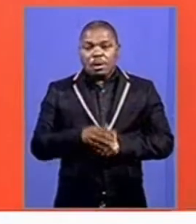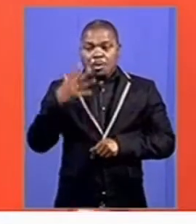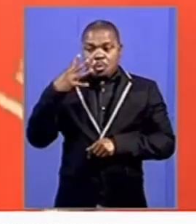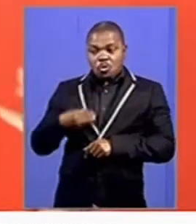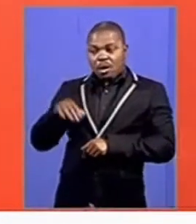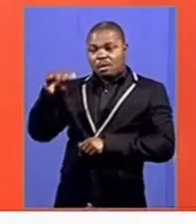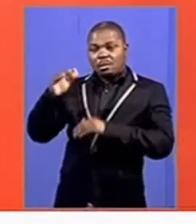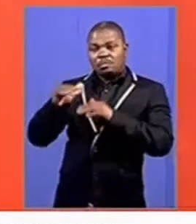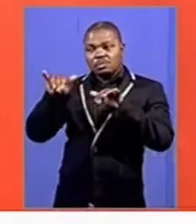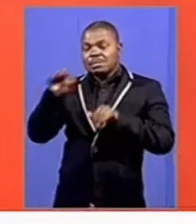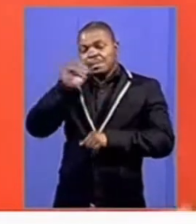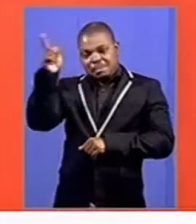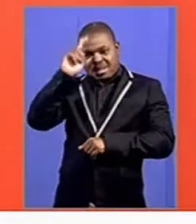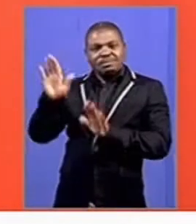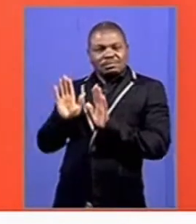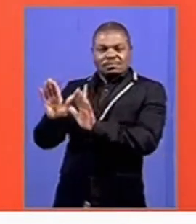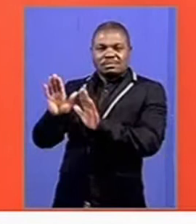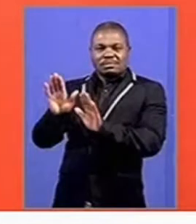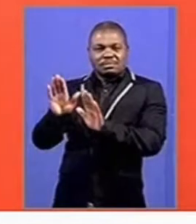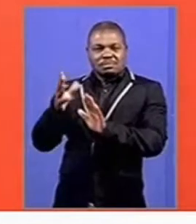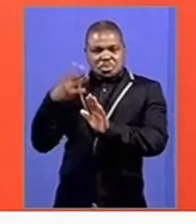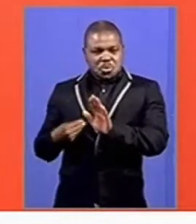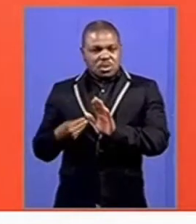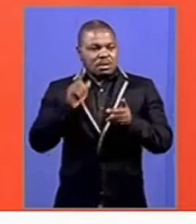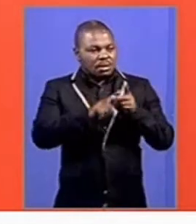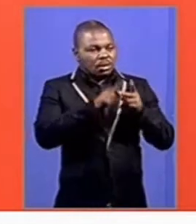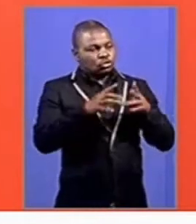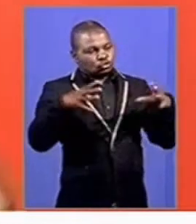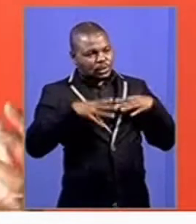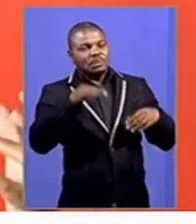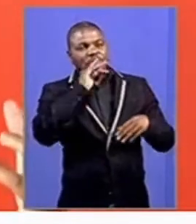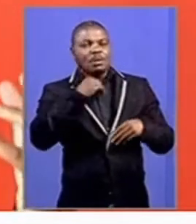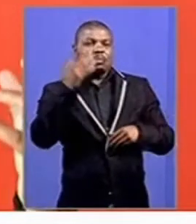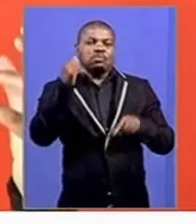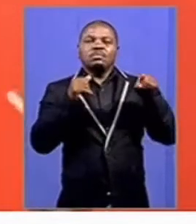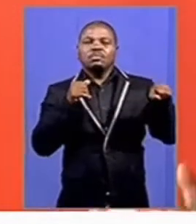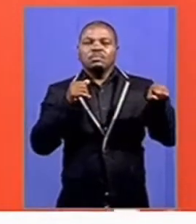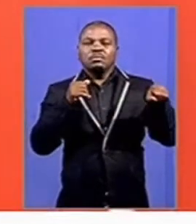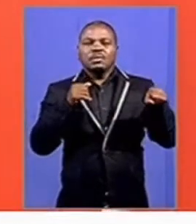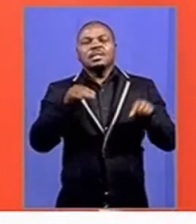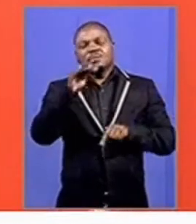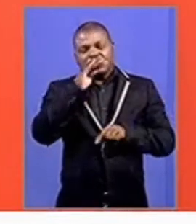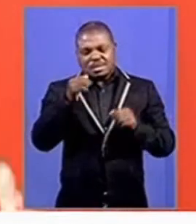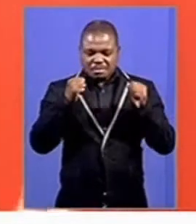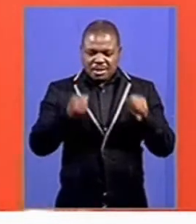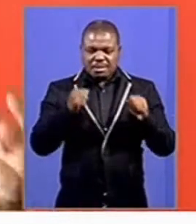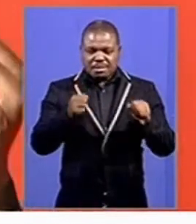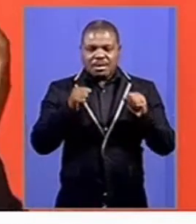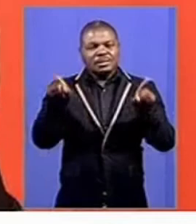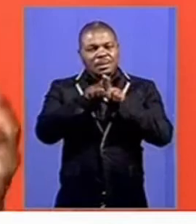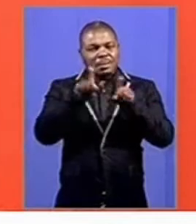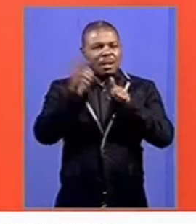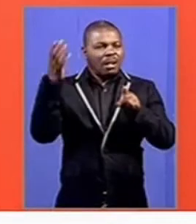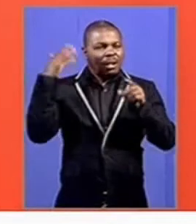poor. It means black, and settlement for the rich, it means white. Then we are perpetuating the